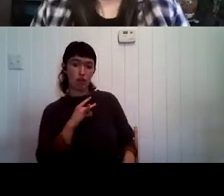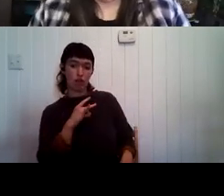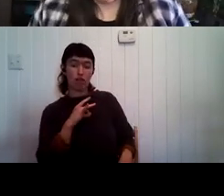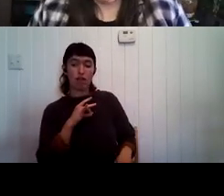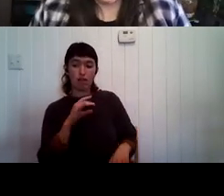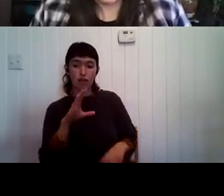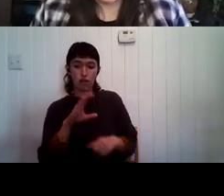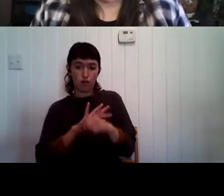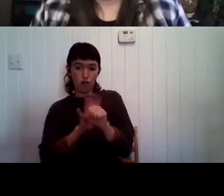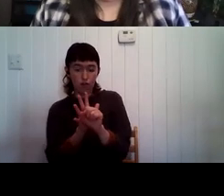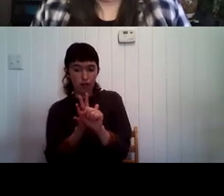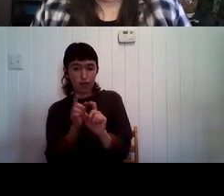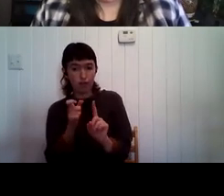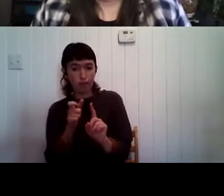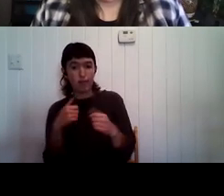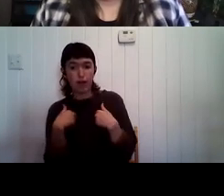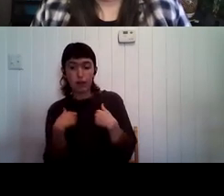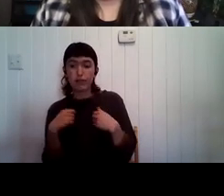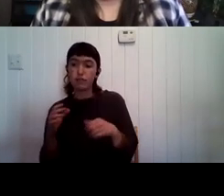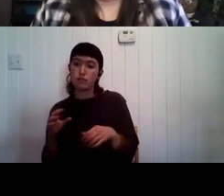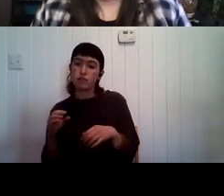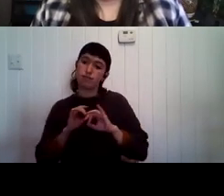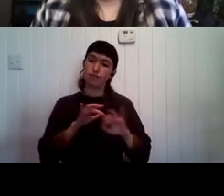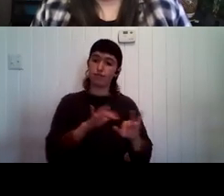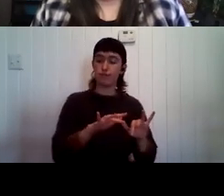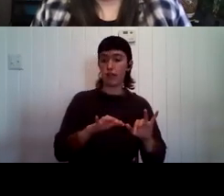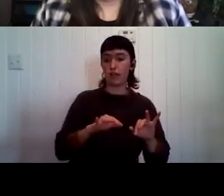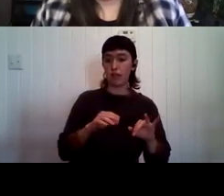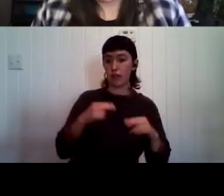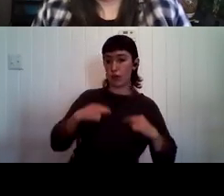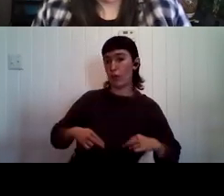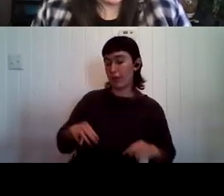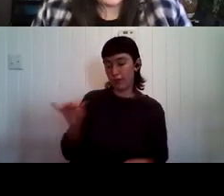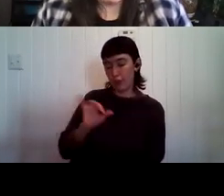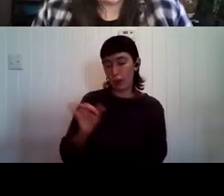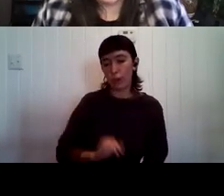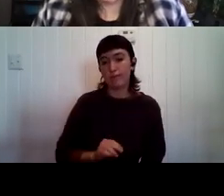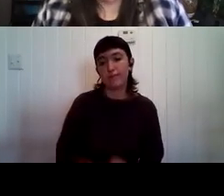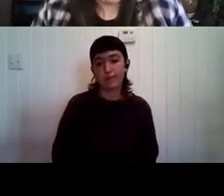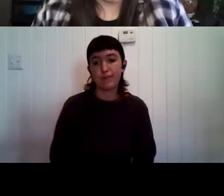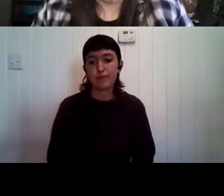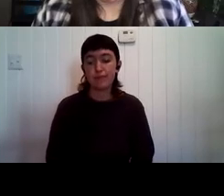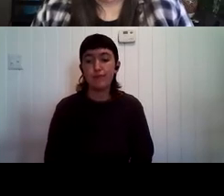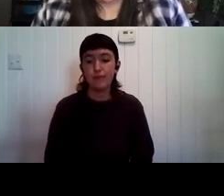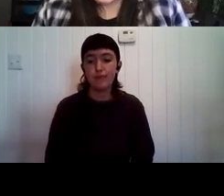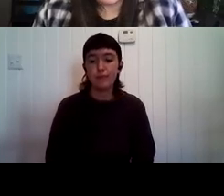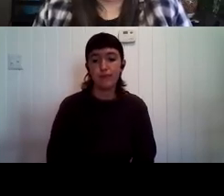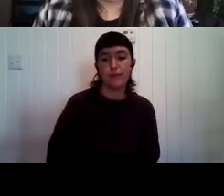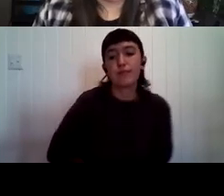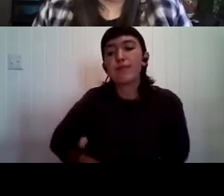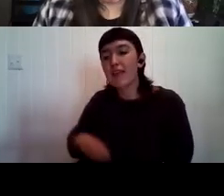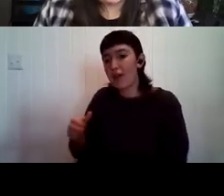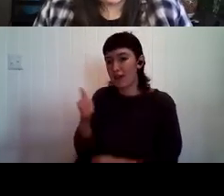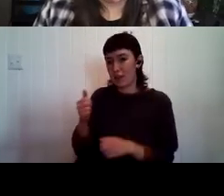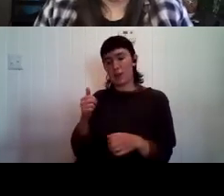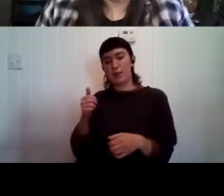catch COVID from animals. So we do know it is a zoonotic disease. For sure. The next question is from Henry. What would happen